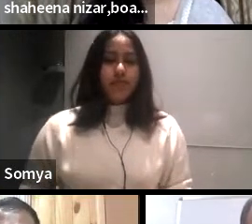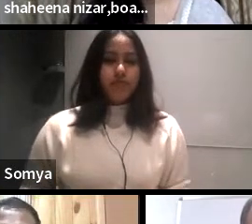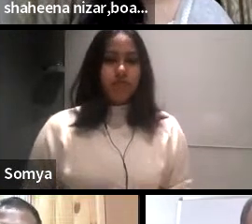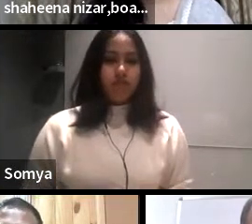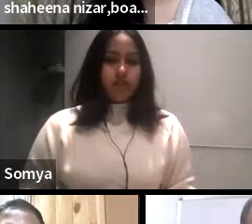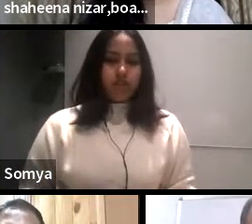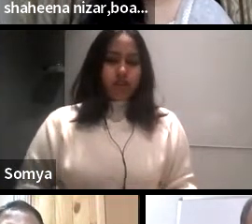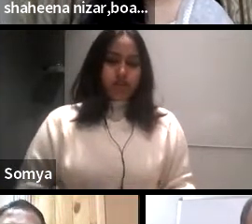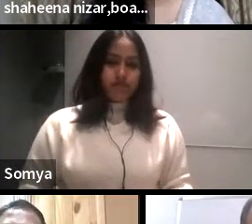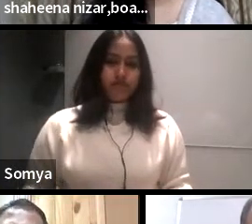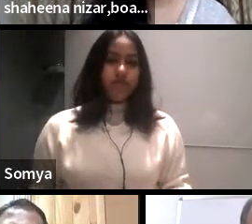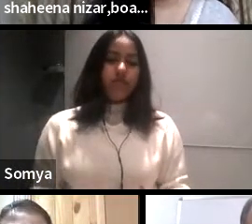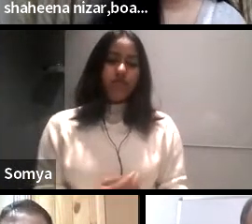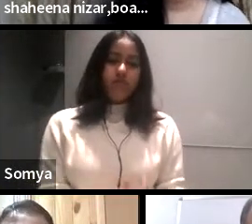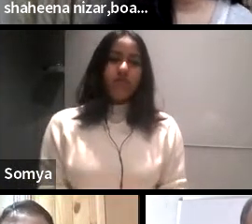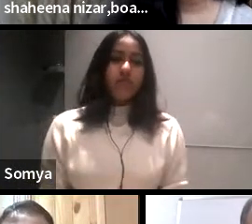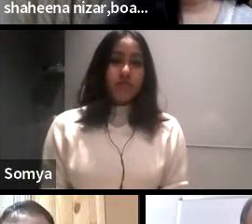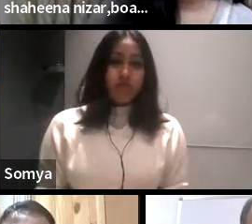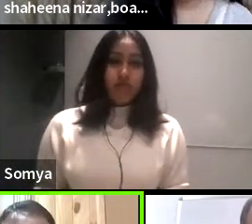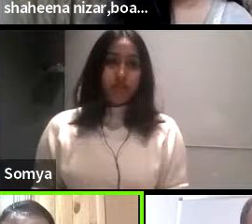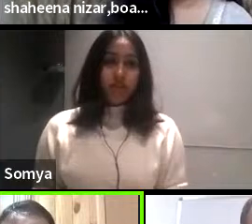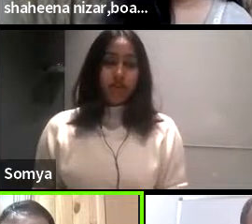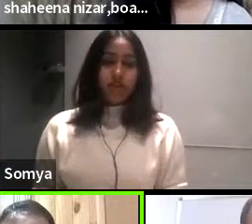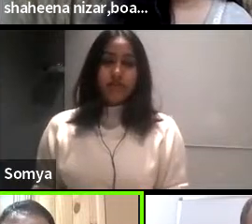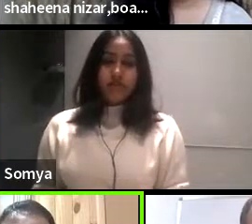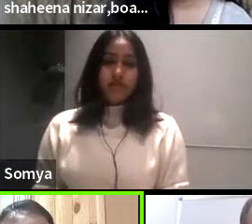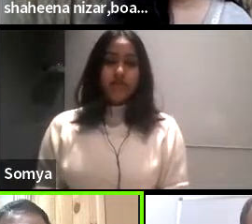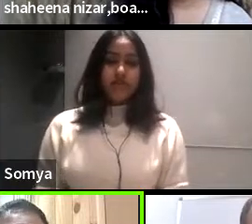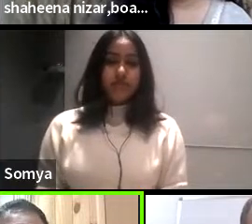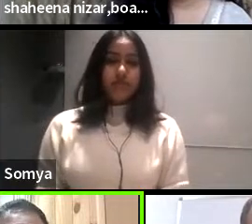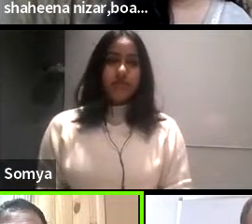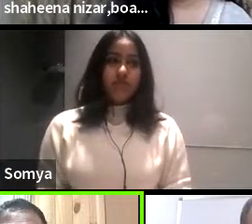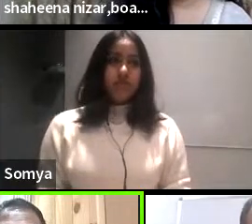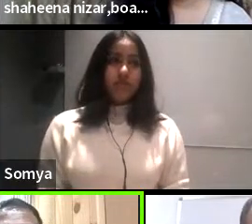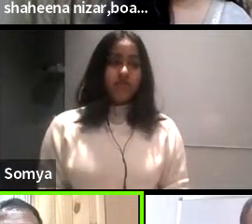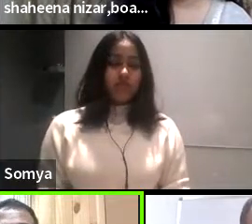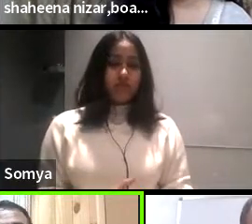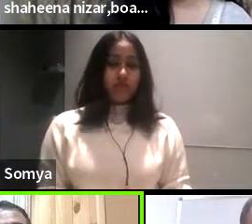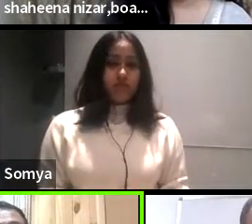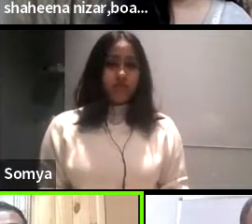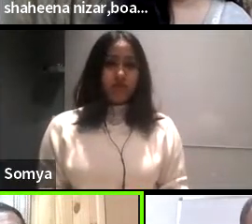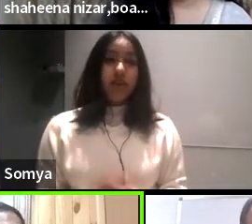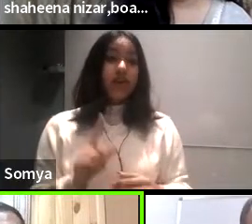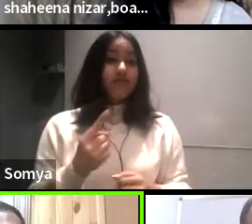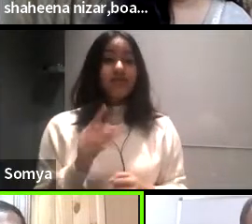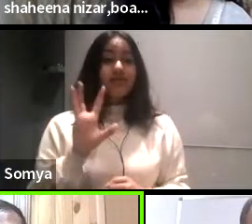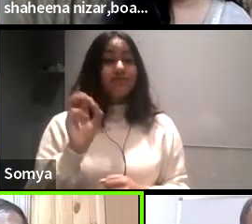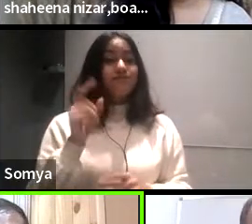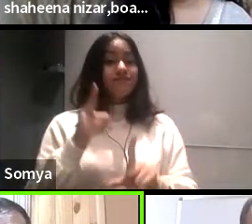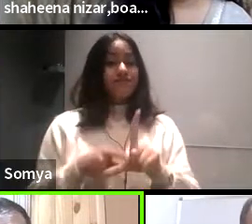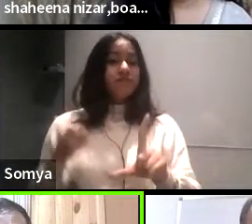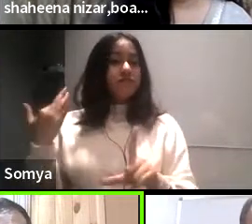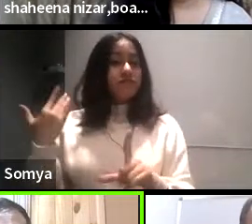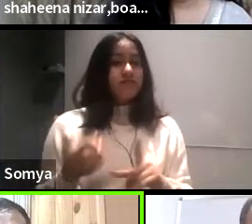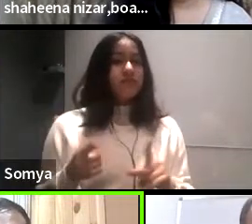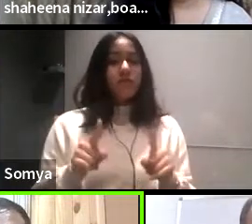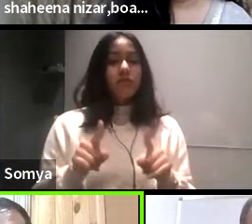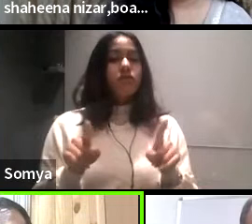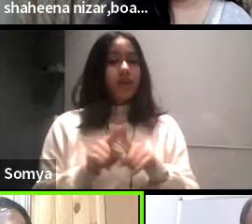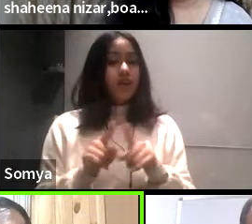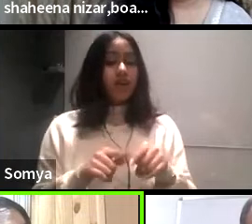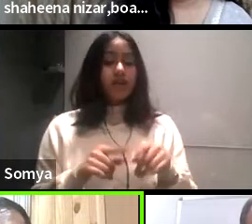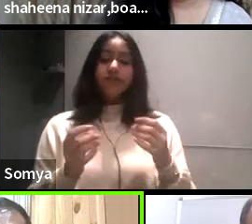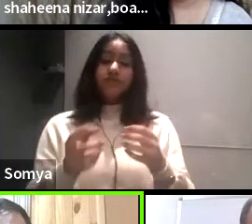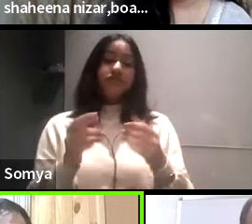Apologies. So my question, Revati ji, is that you have 30 years of experience in the social space. You have done